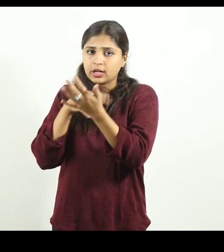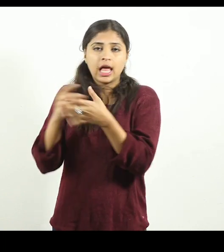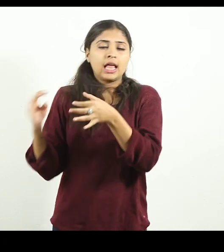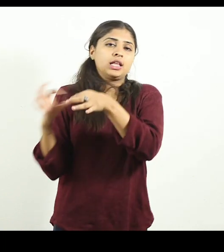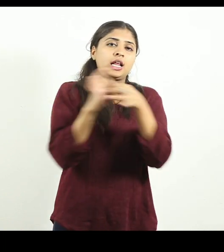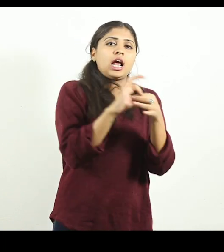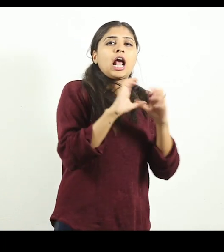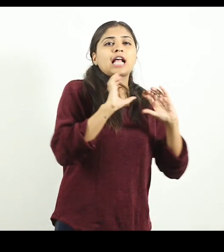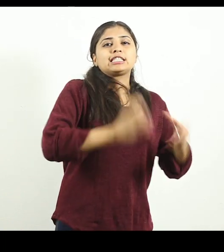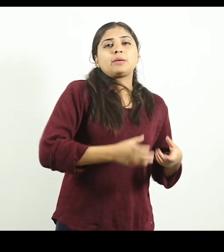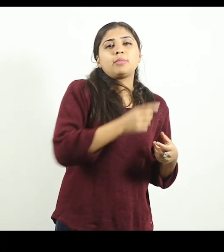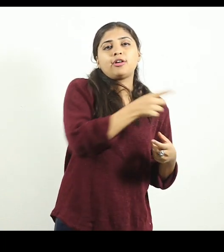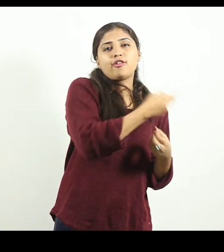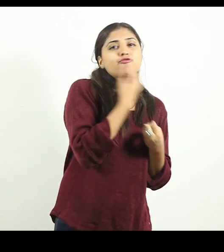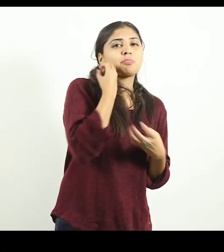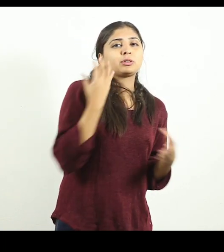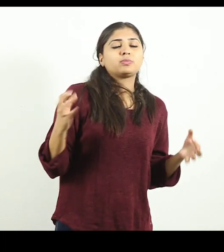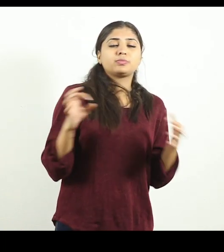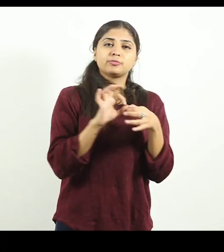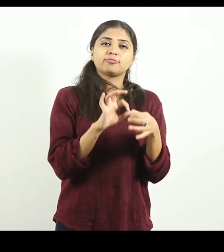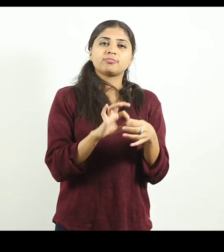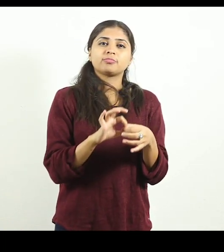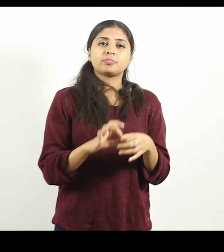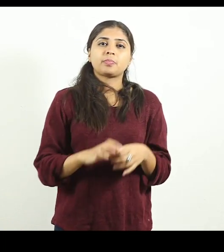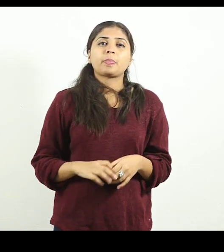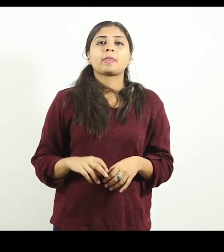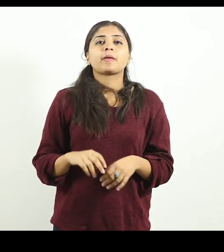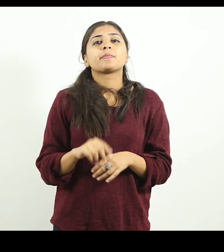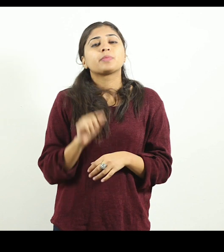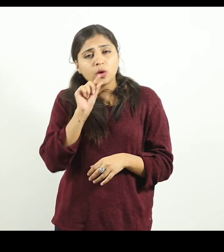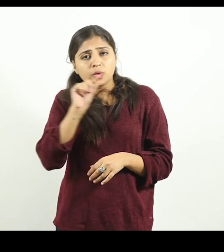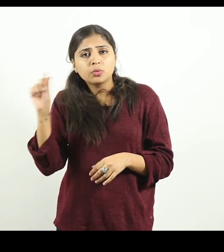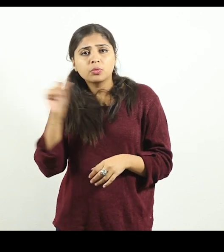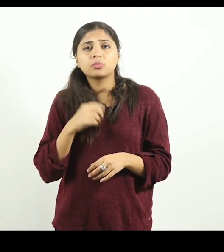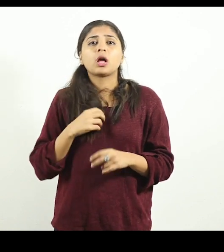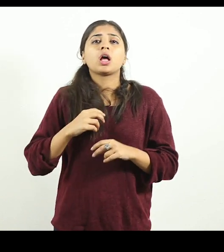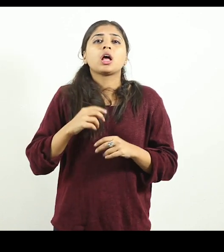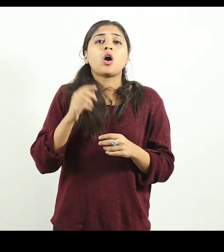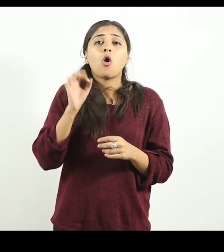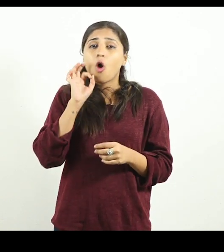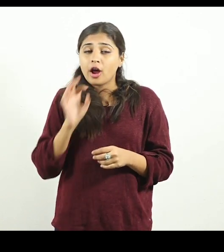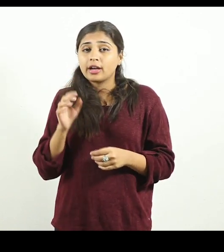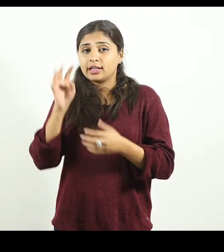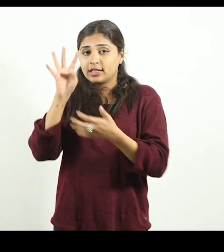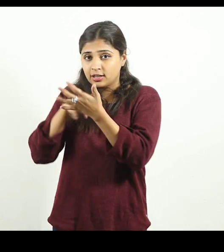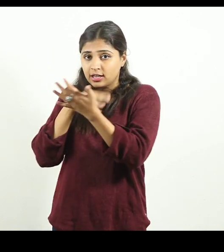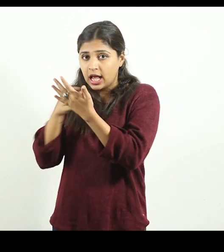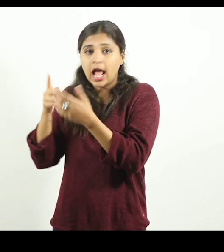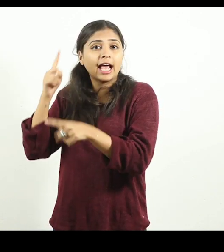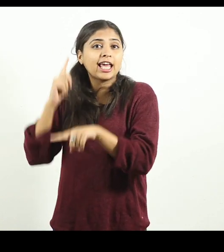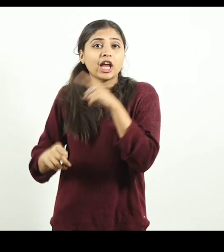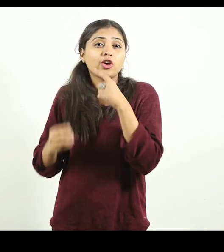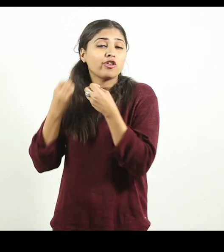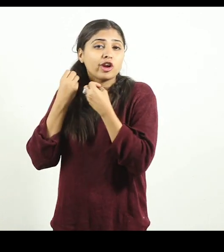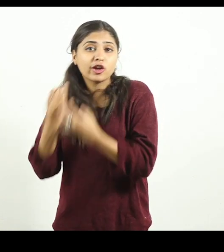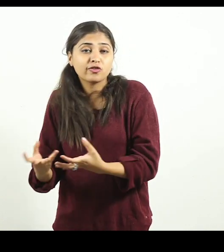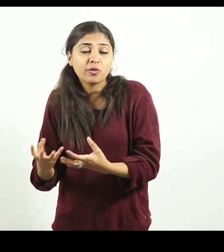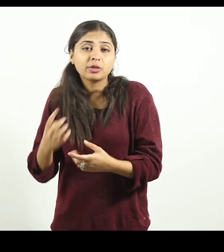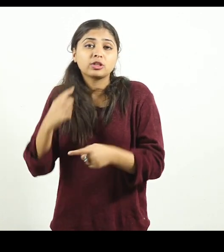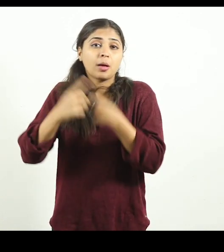other words, the orders table cannot contain information on a customer that is not in the customer